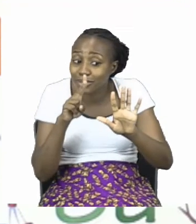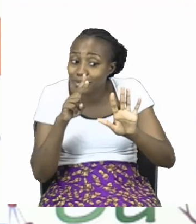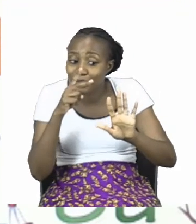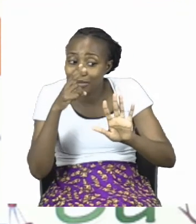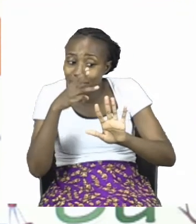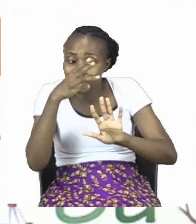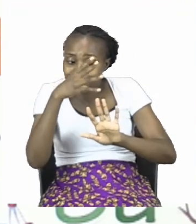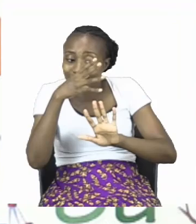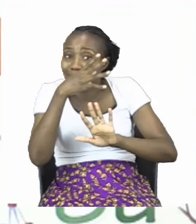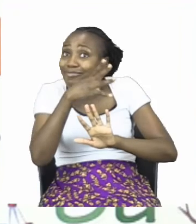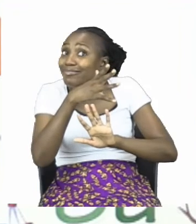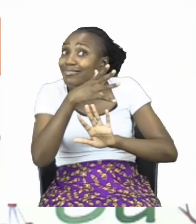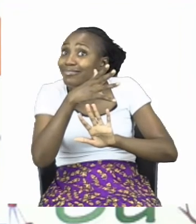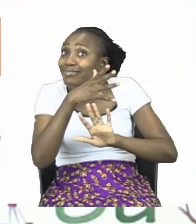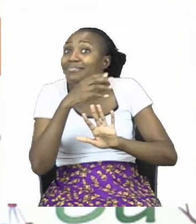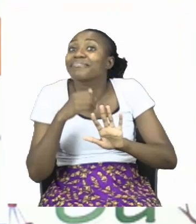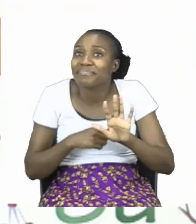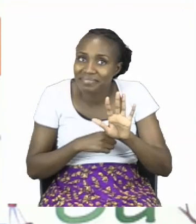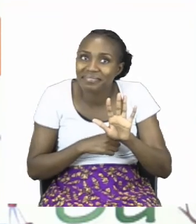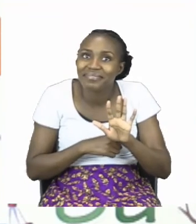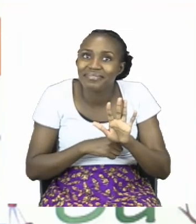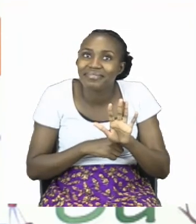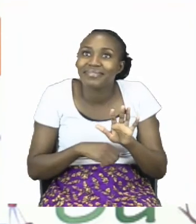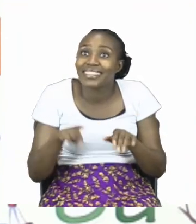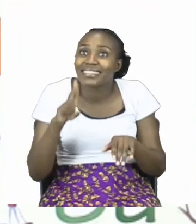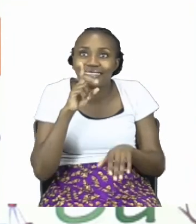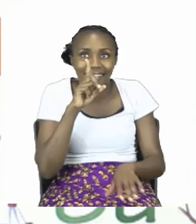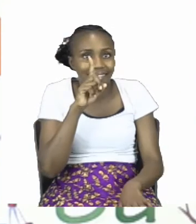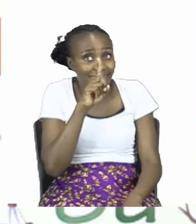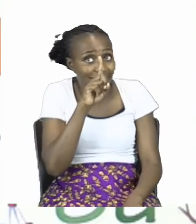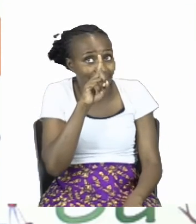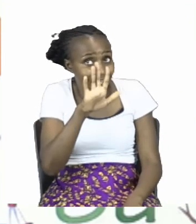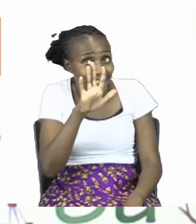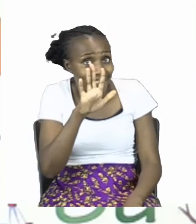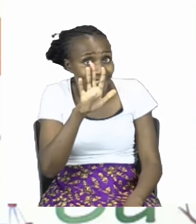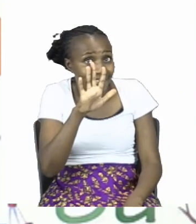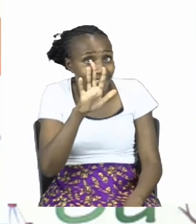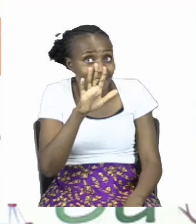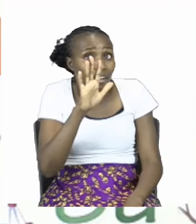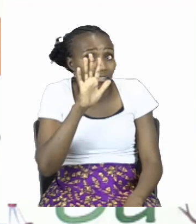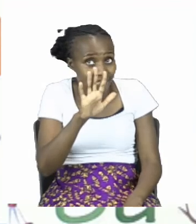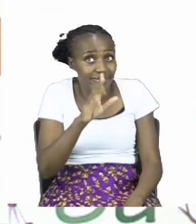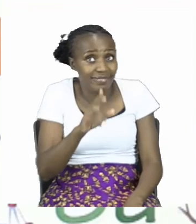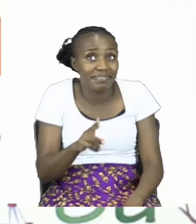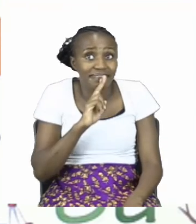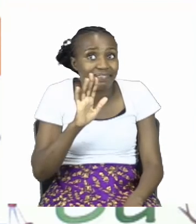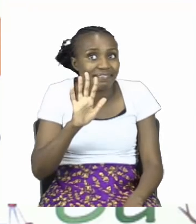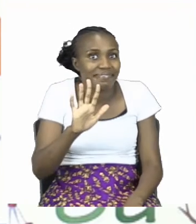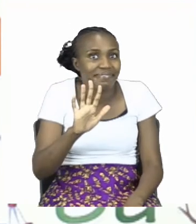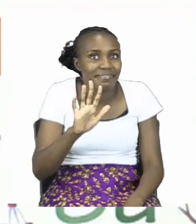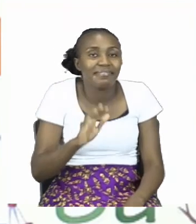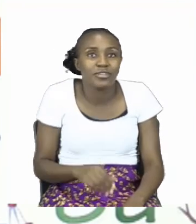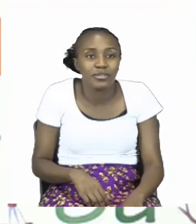3, 4, 5. And that must be our answer. Because if we